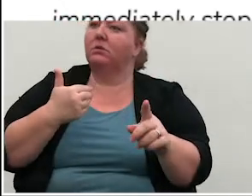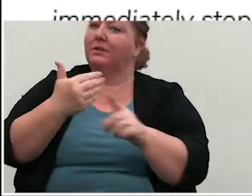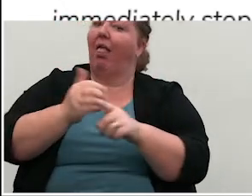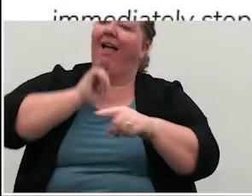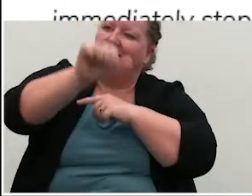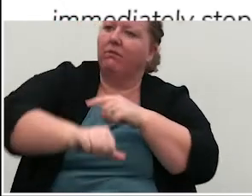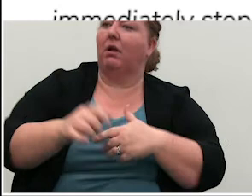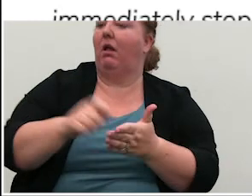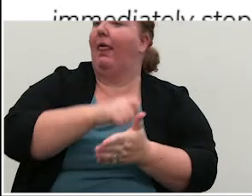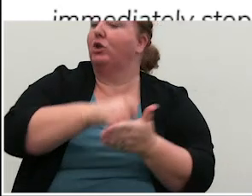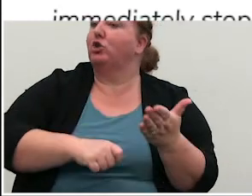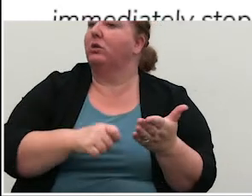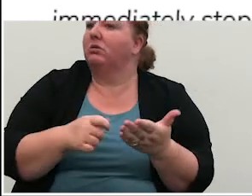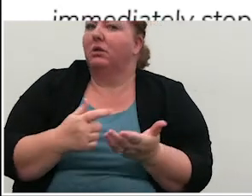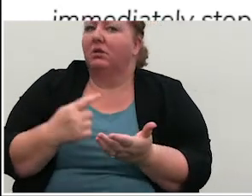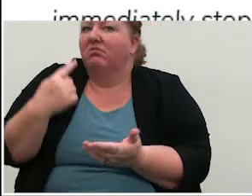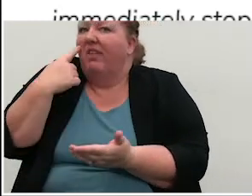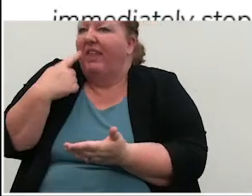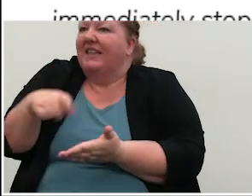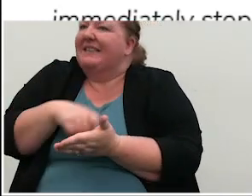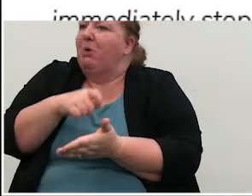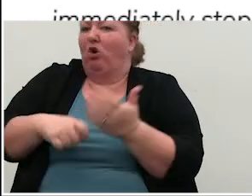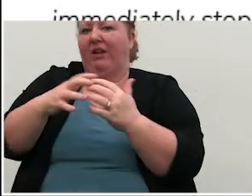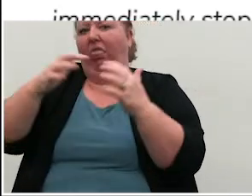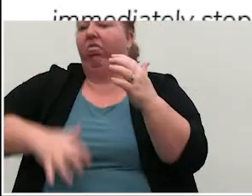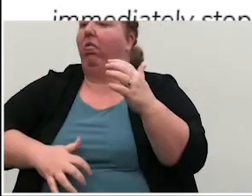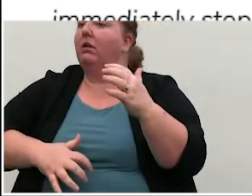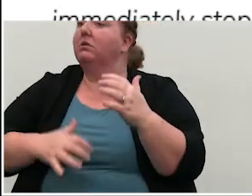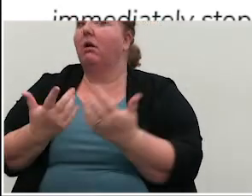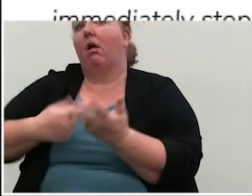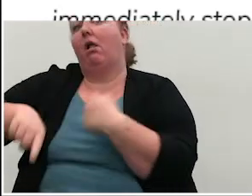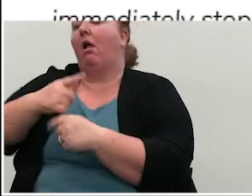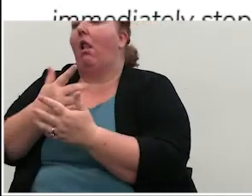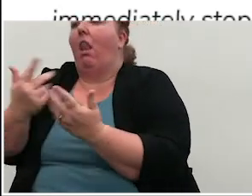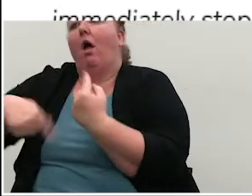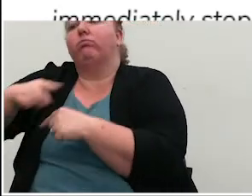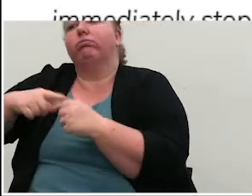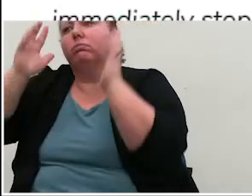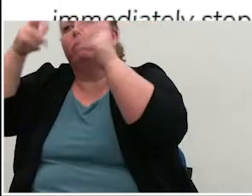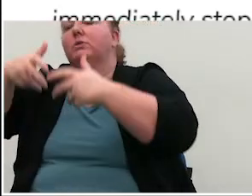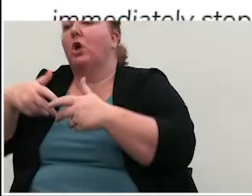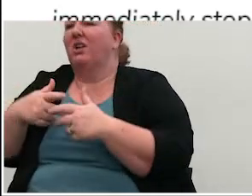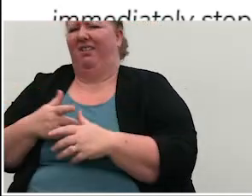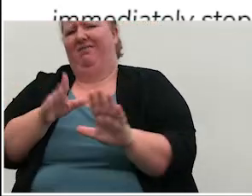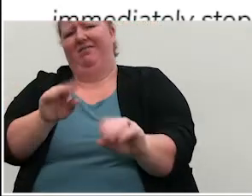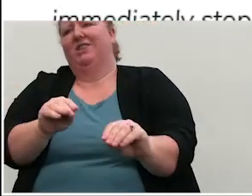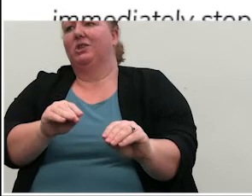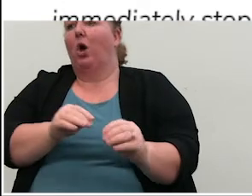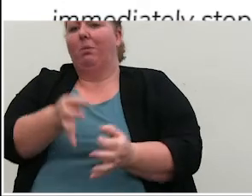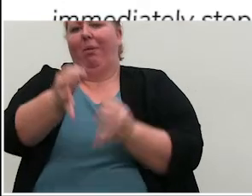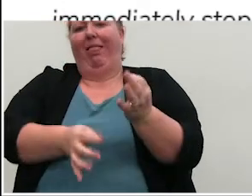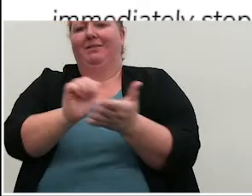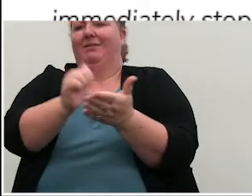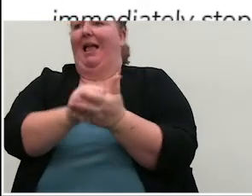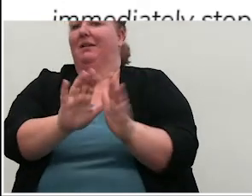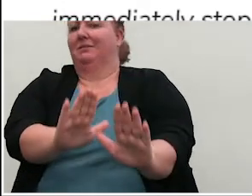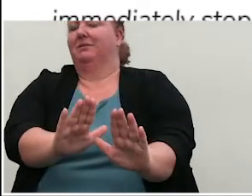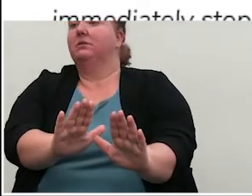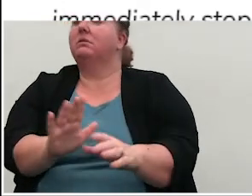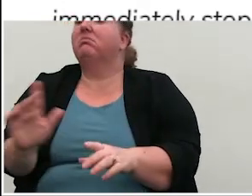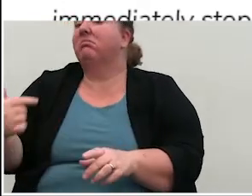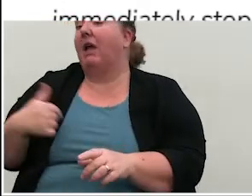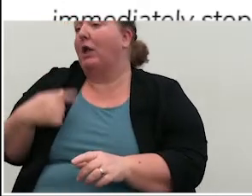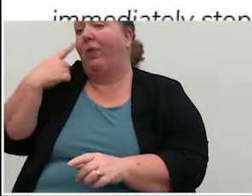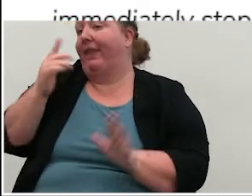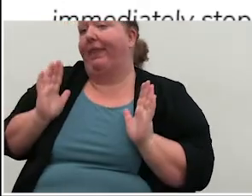We think, the democracy being broken. So a lot of people are very concerned about this and say that you should just stop running political ads on social media. I